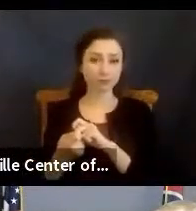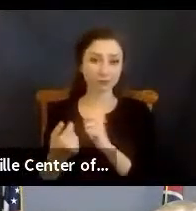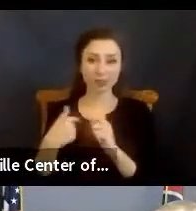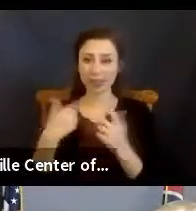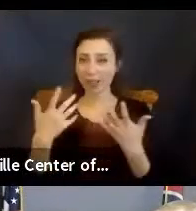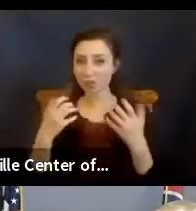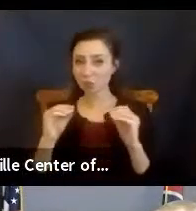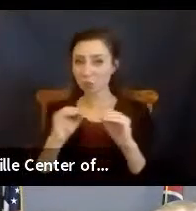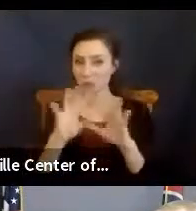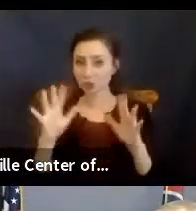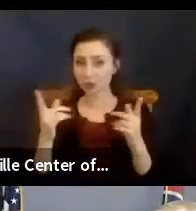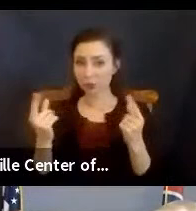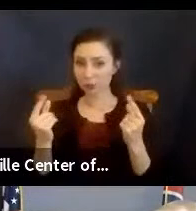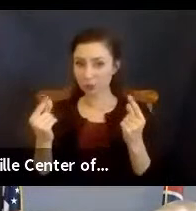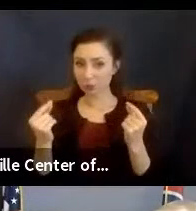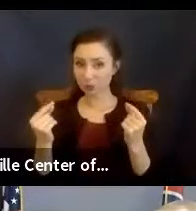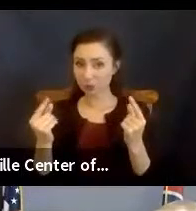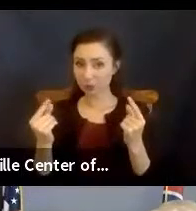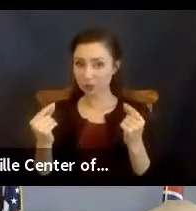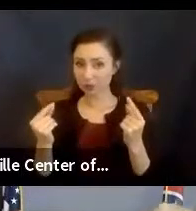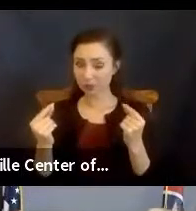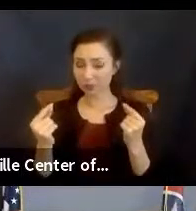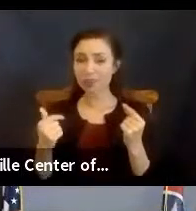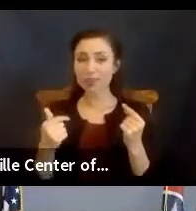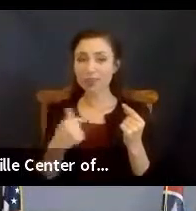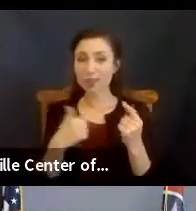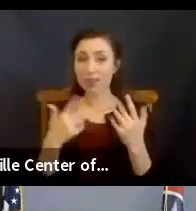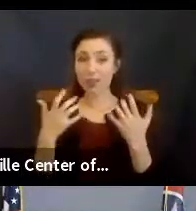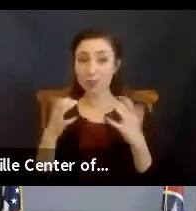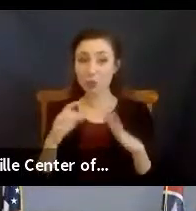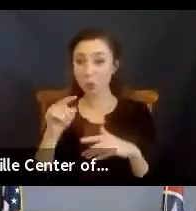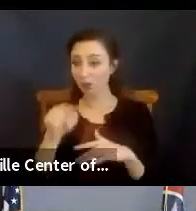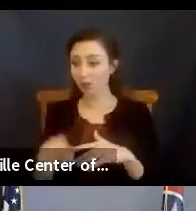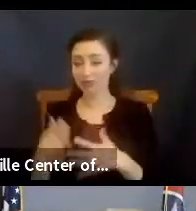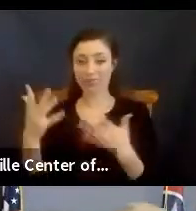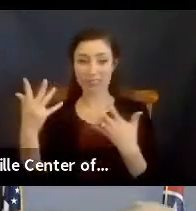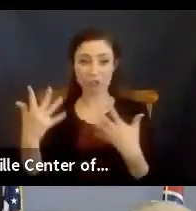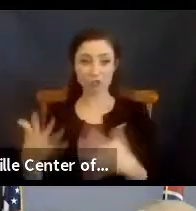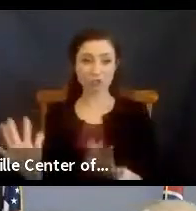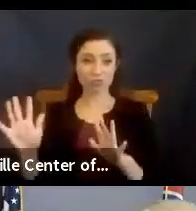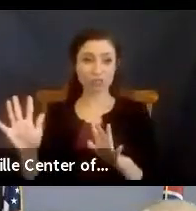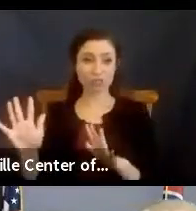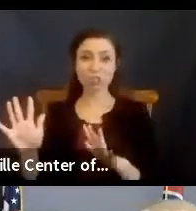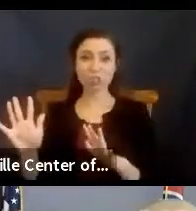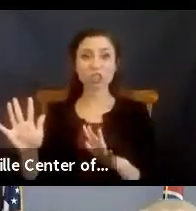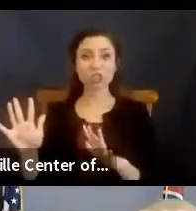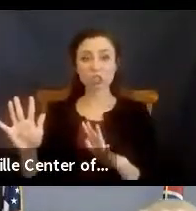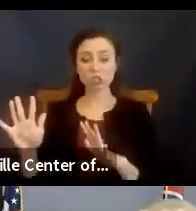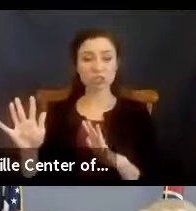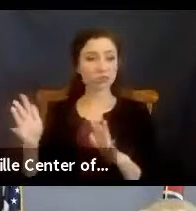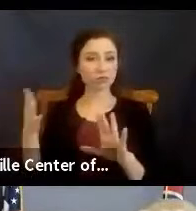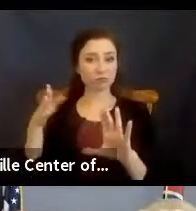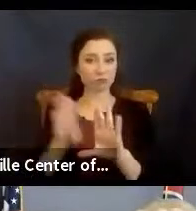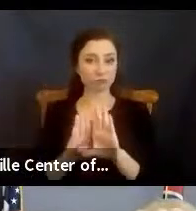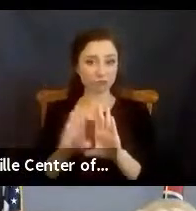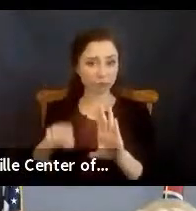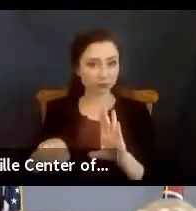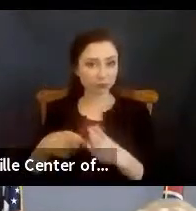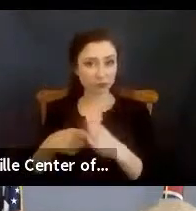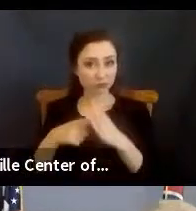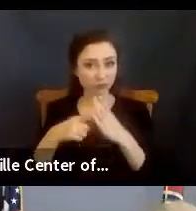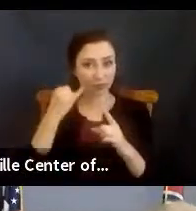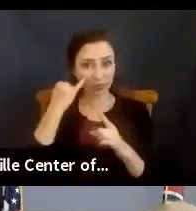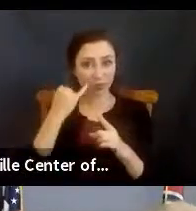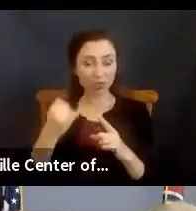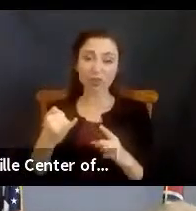just want to be clear what we're doing here. I don't want this to sunset if we're not sure as a